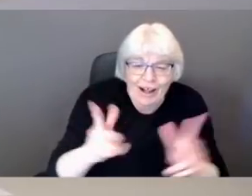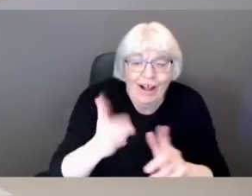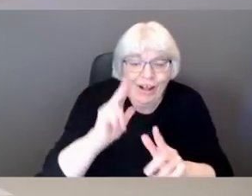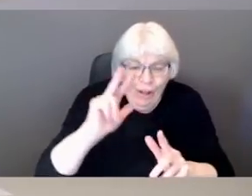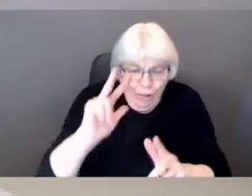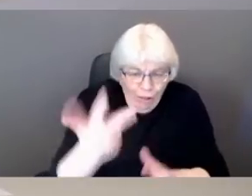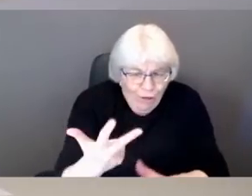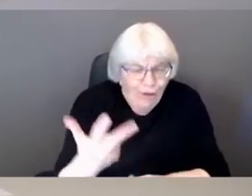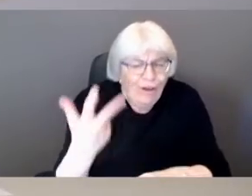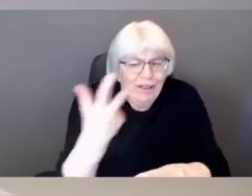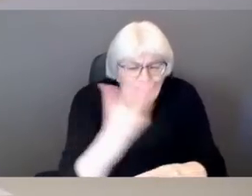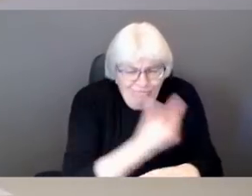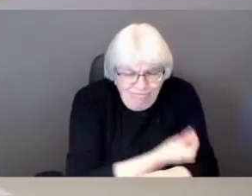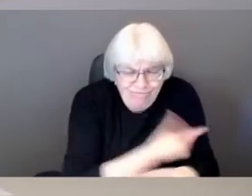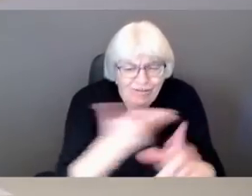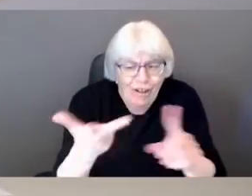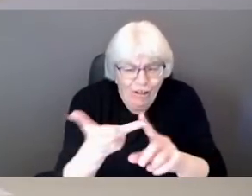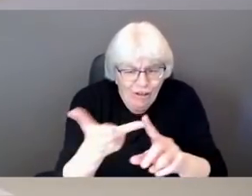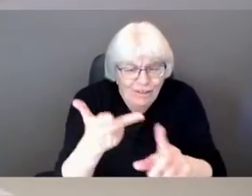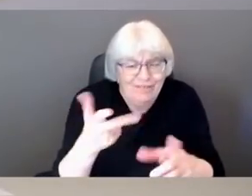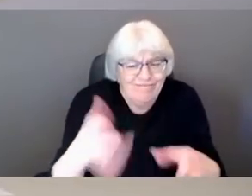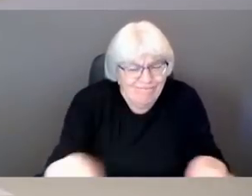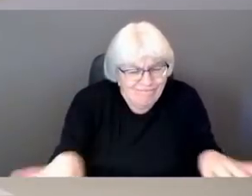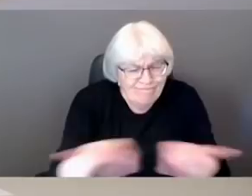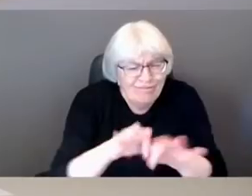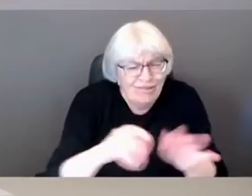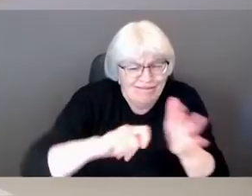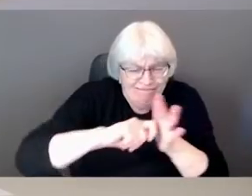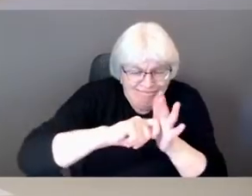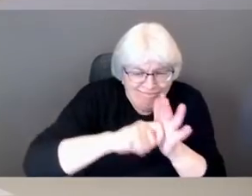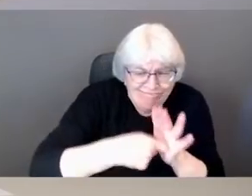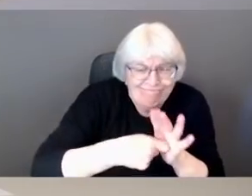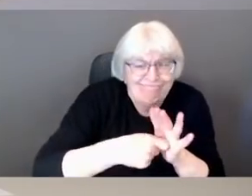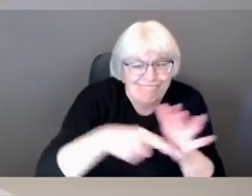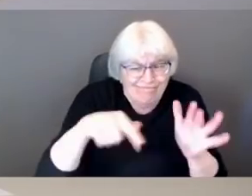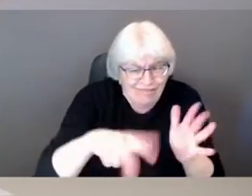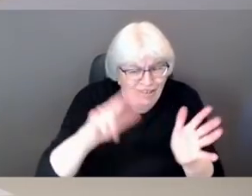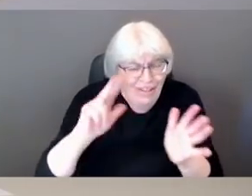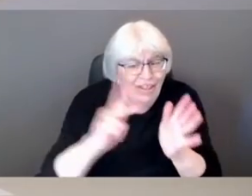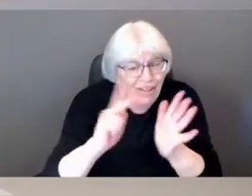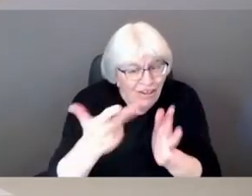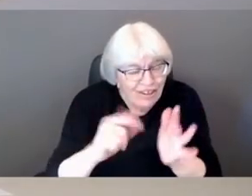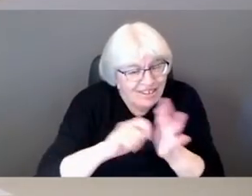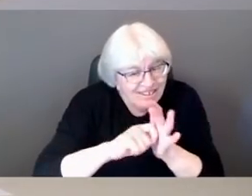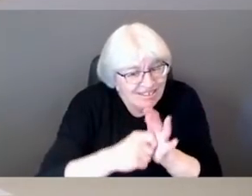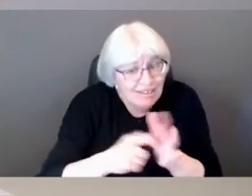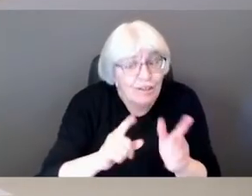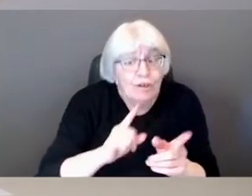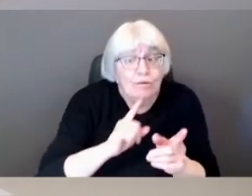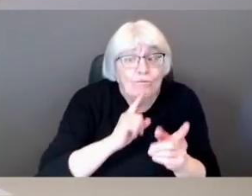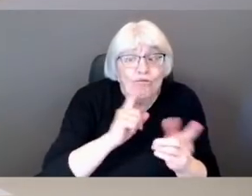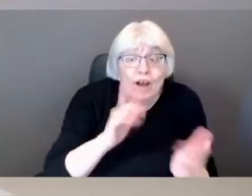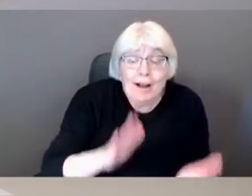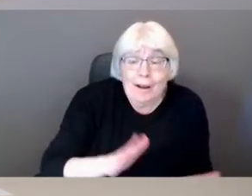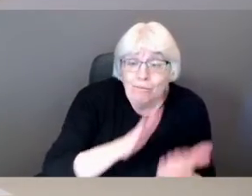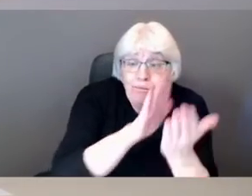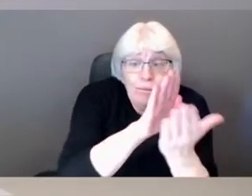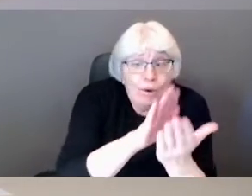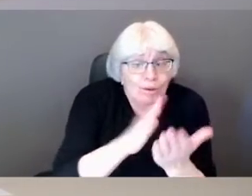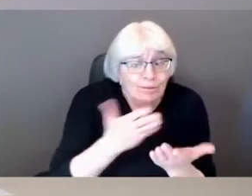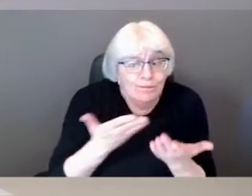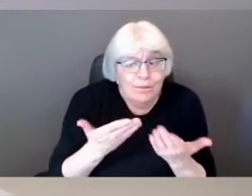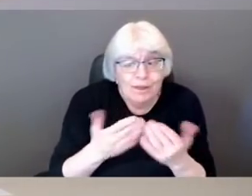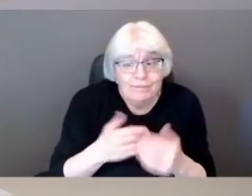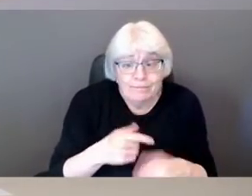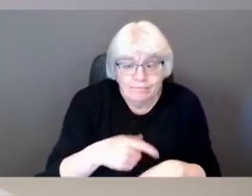today about the boosters. So the staggered approach really is a fairly, it's